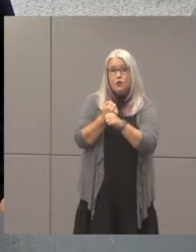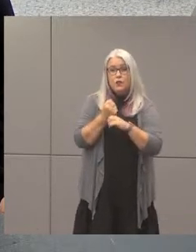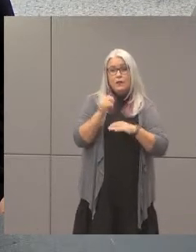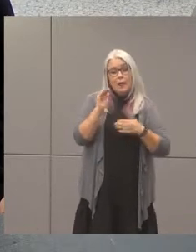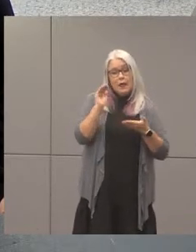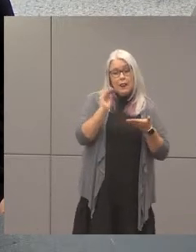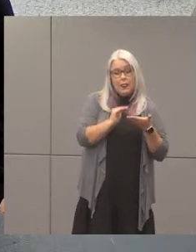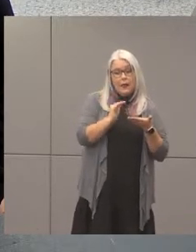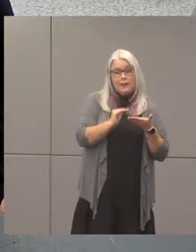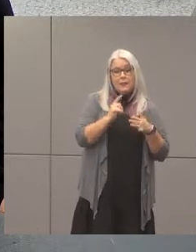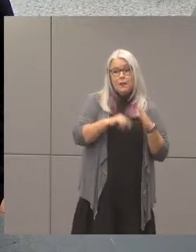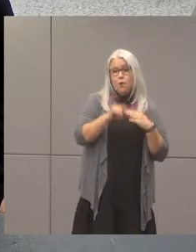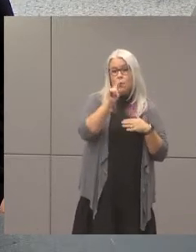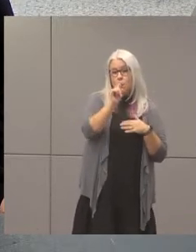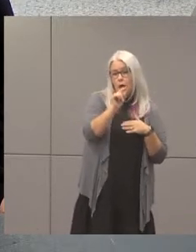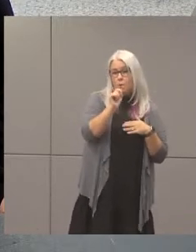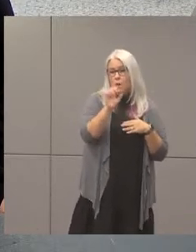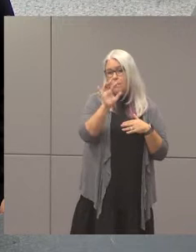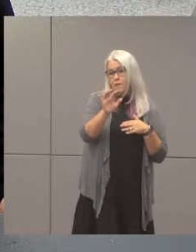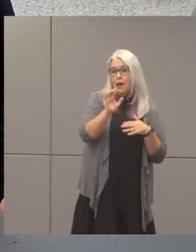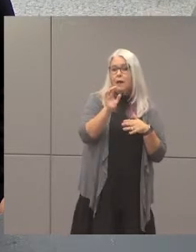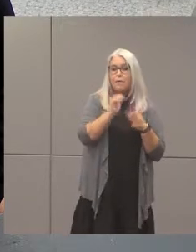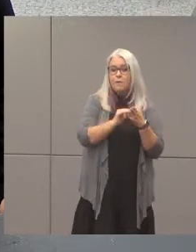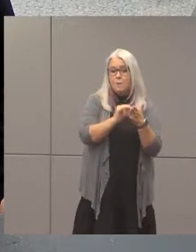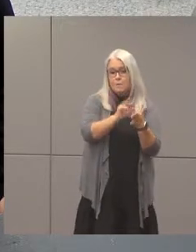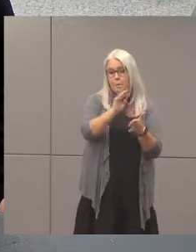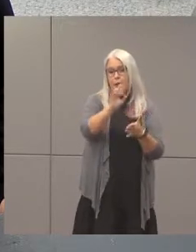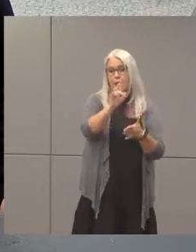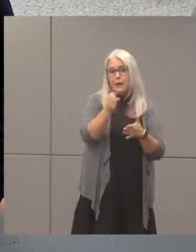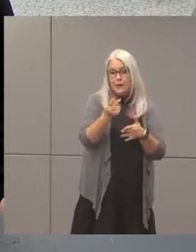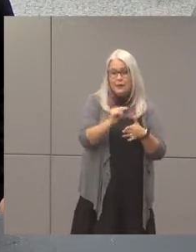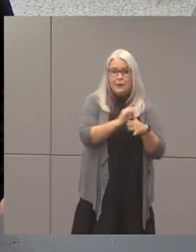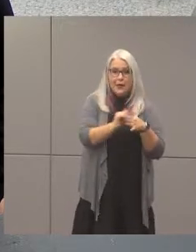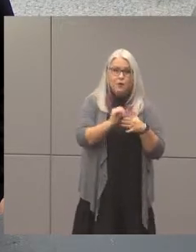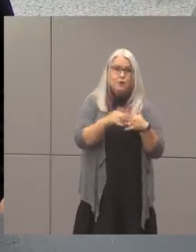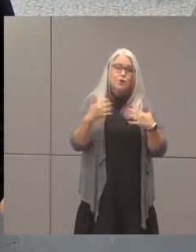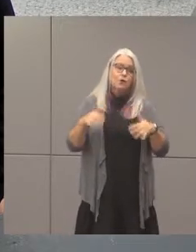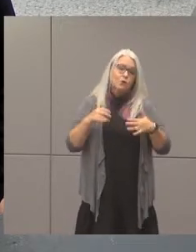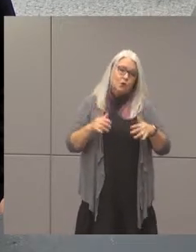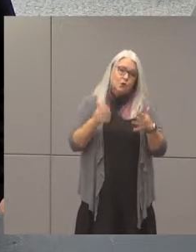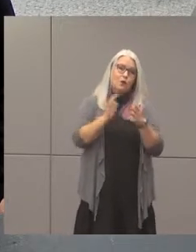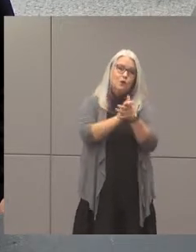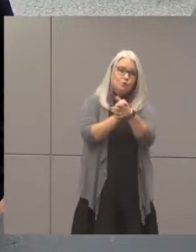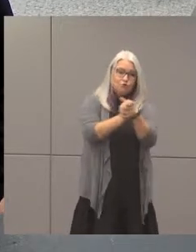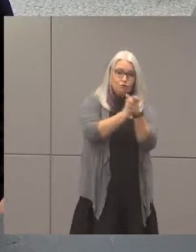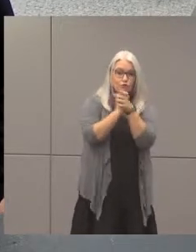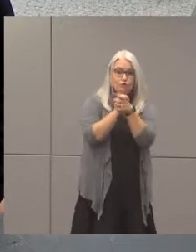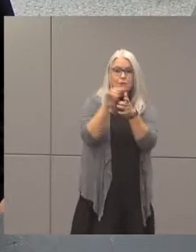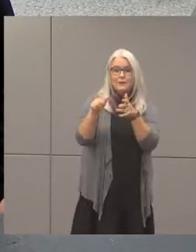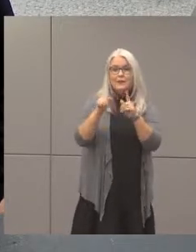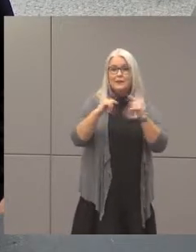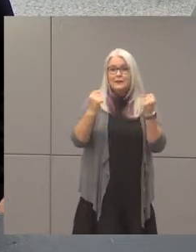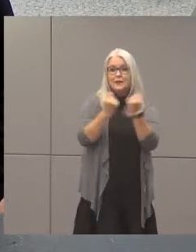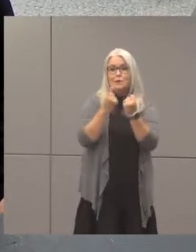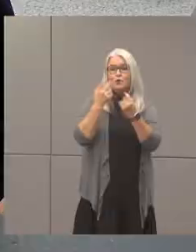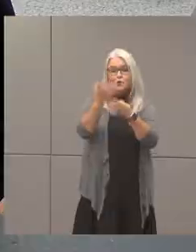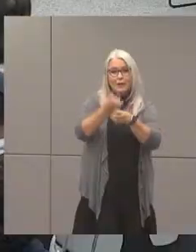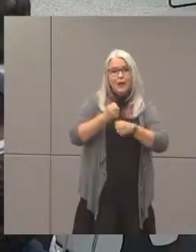of $1.5 million. And so we'd like to congratulate this team for the work that they've done to secure